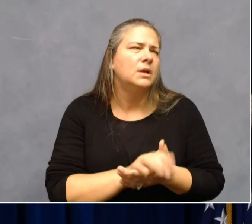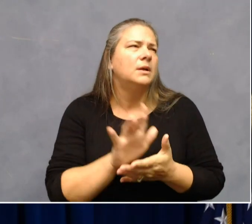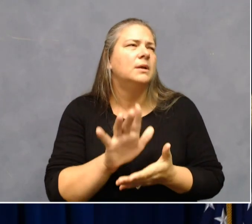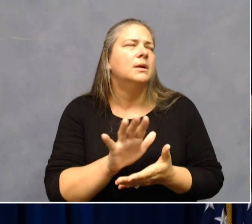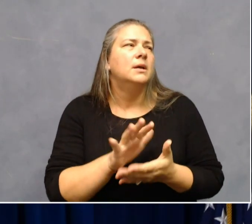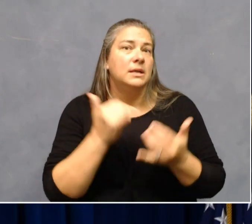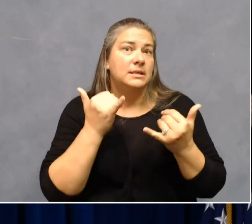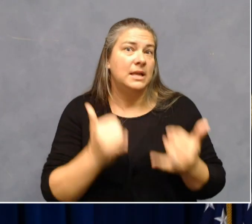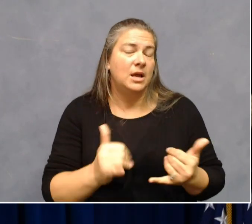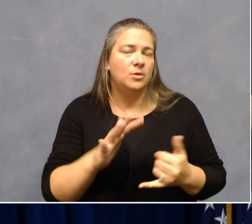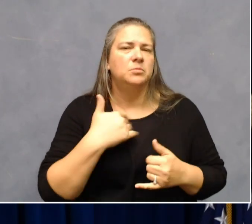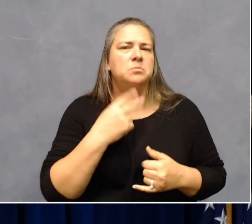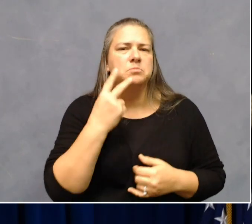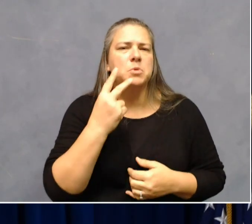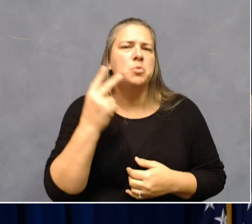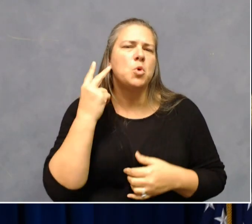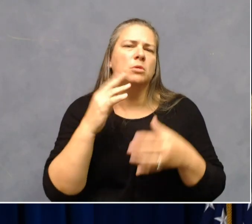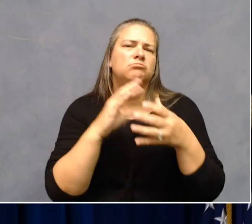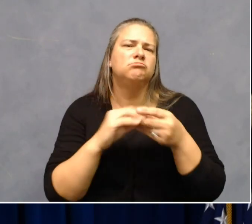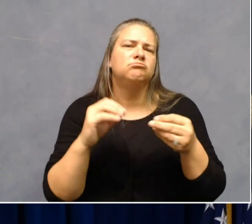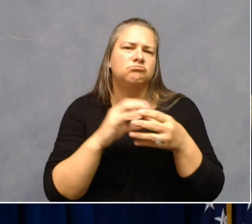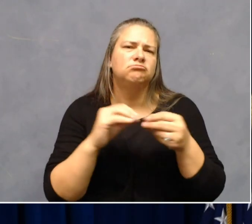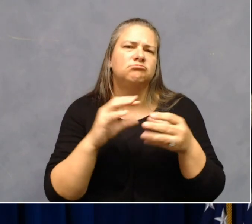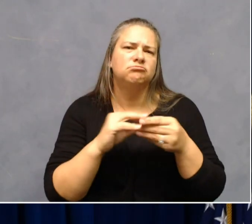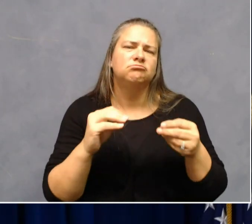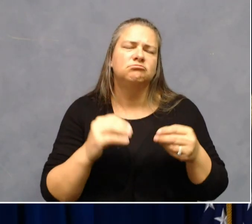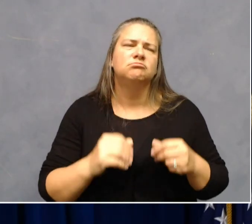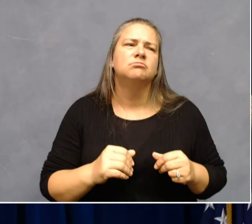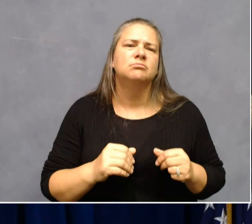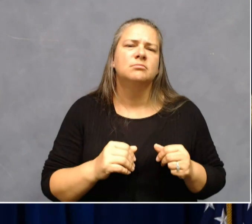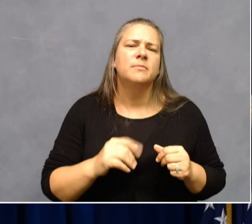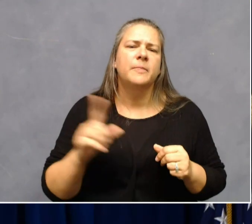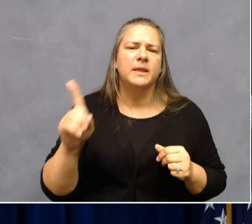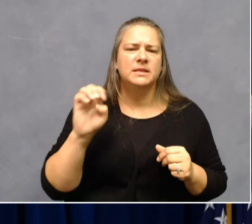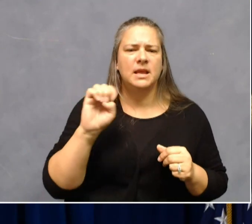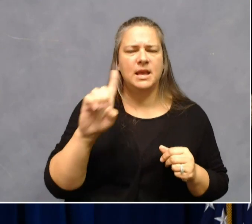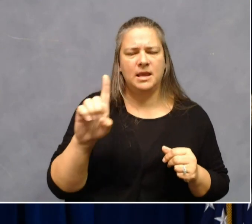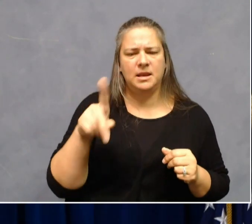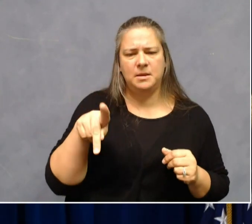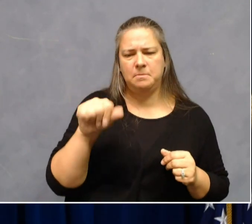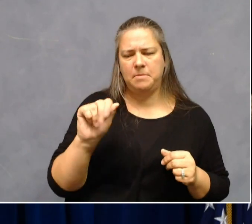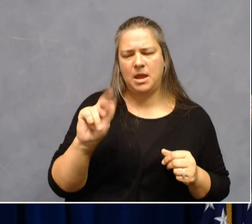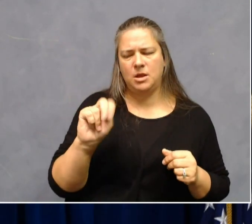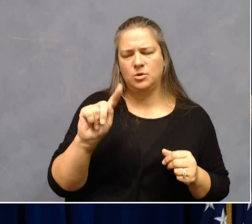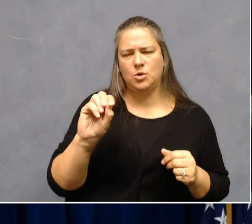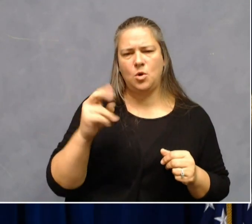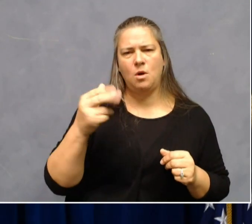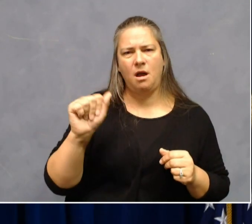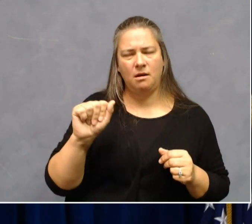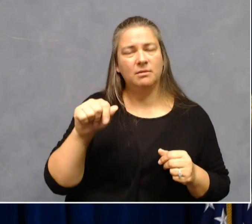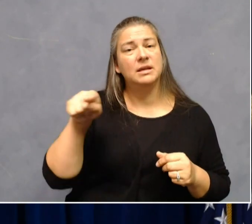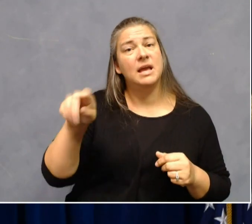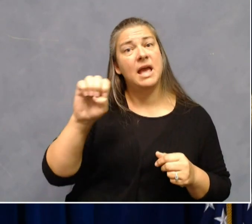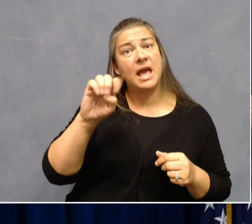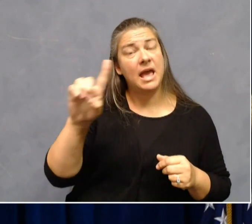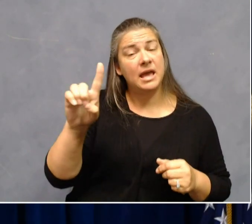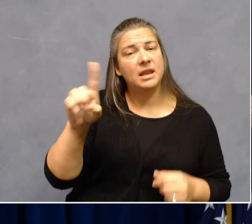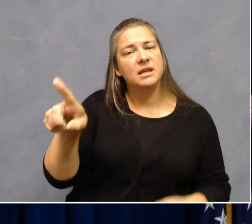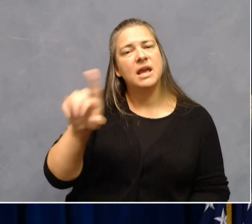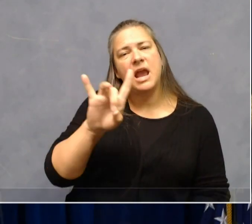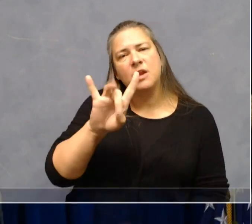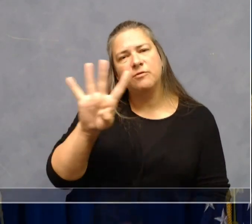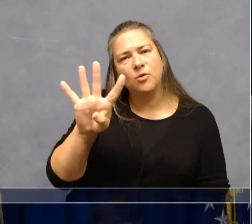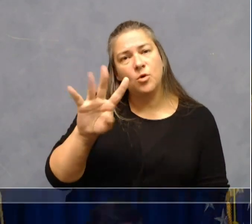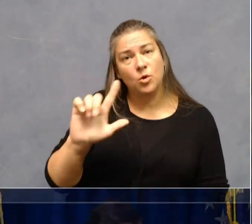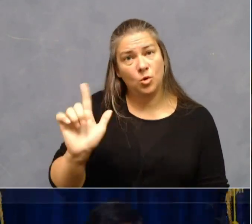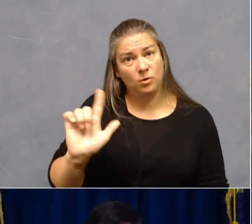memorial today to Ed Pantoja. Ed, who is 84 from Louisville, passed away